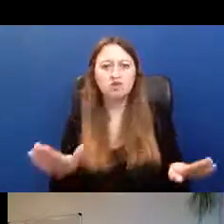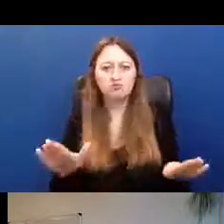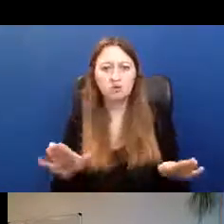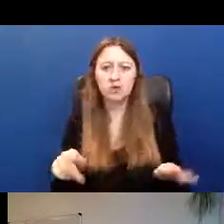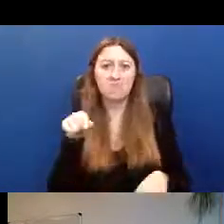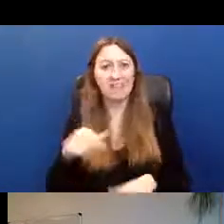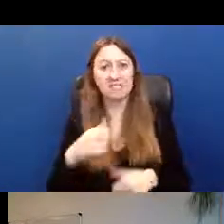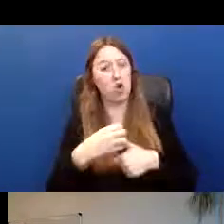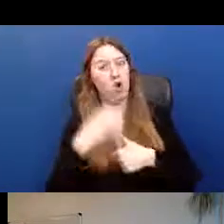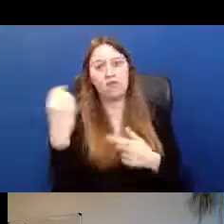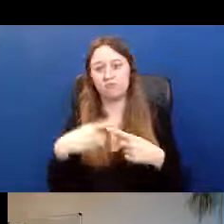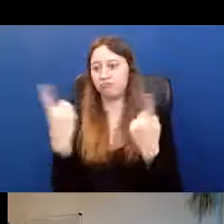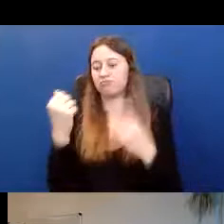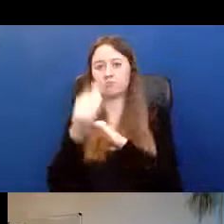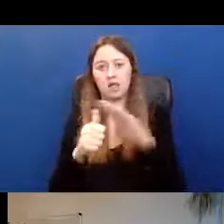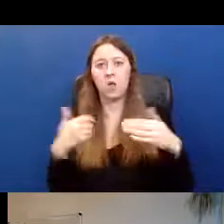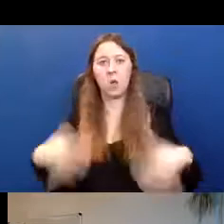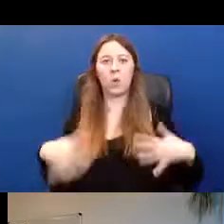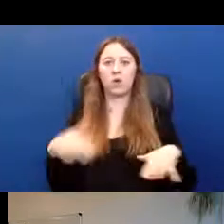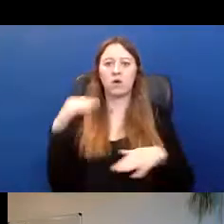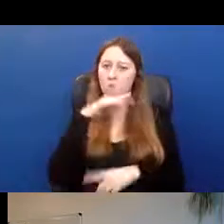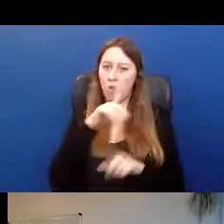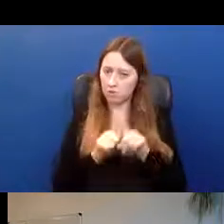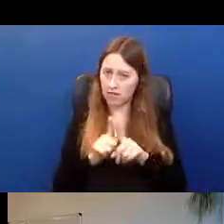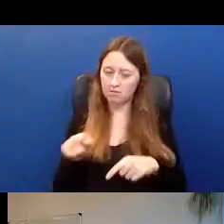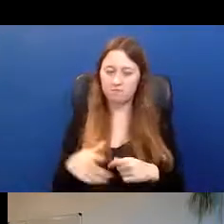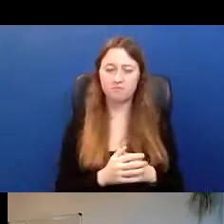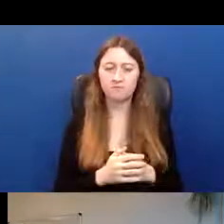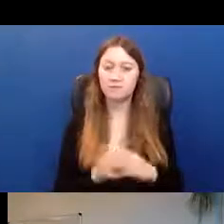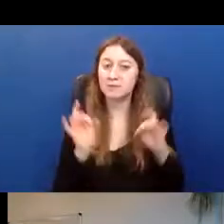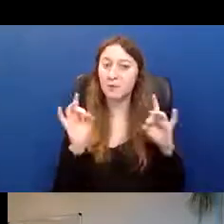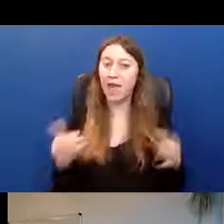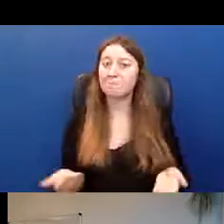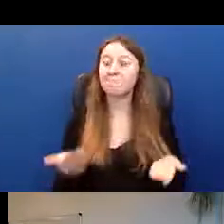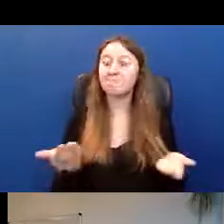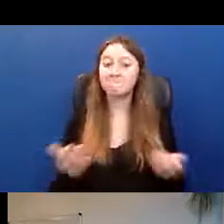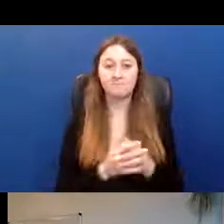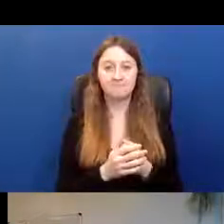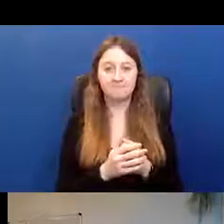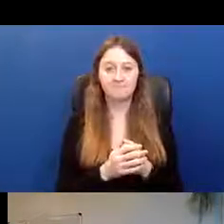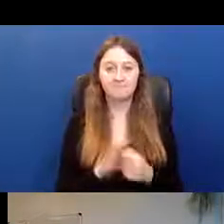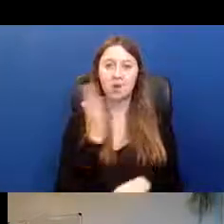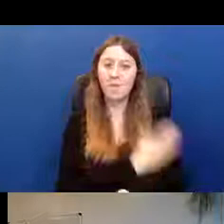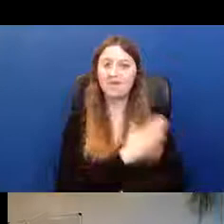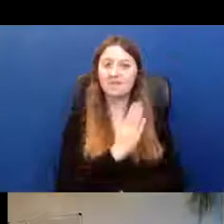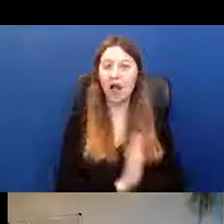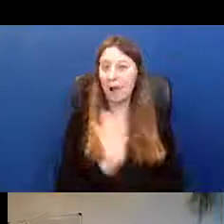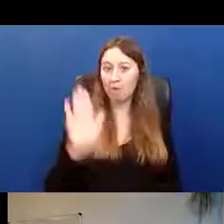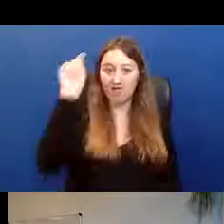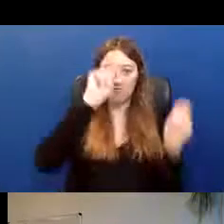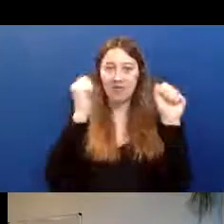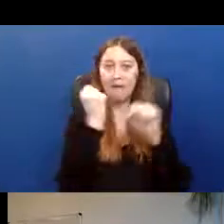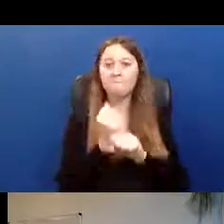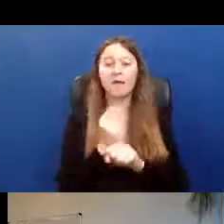another skill, which is very important. So let's kick off, starting with thinking about deaf children's